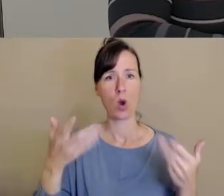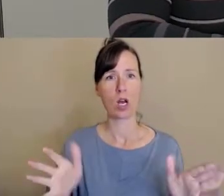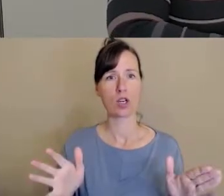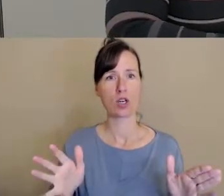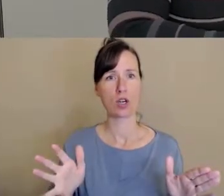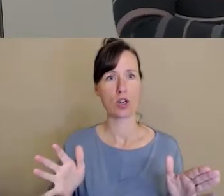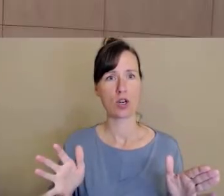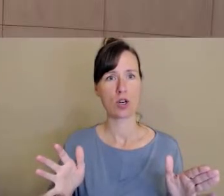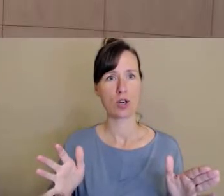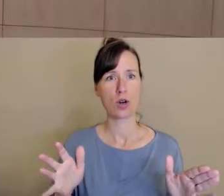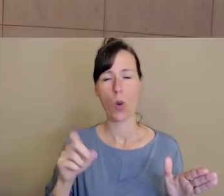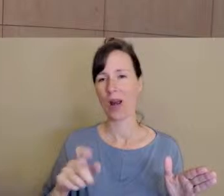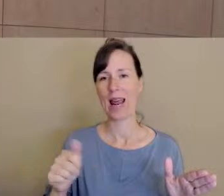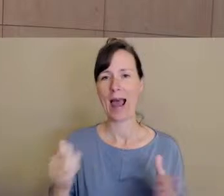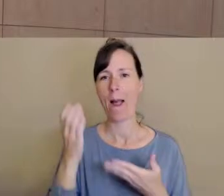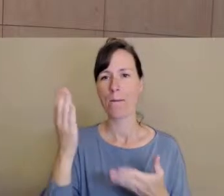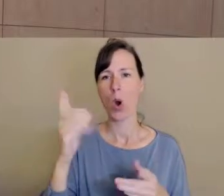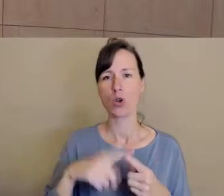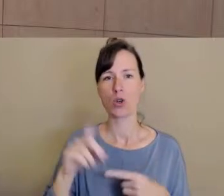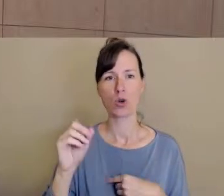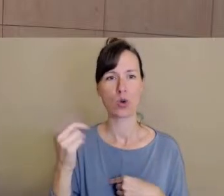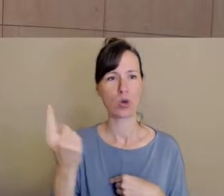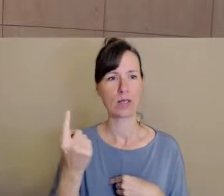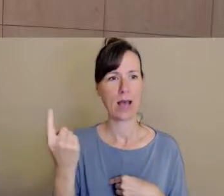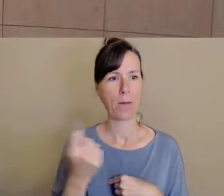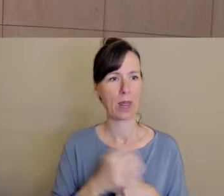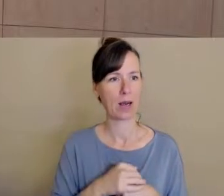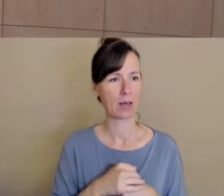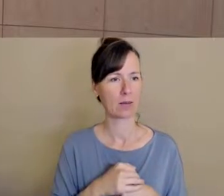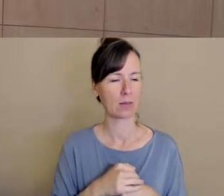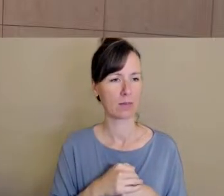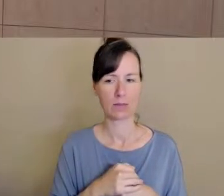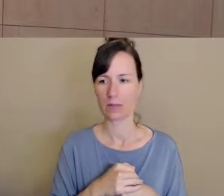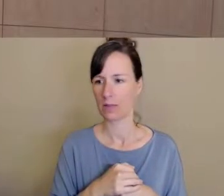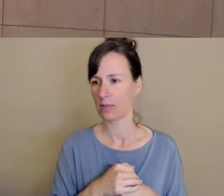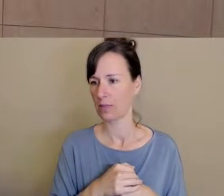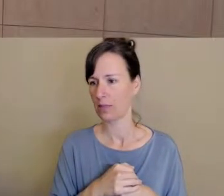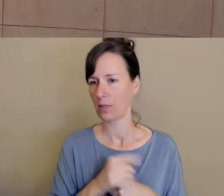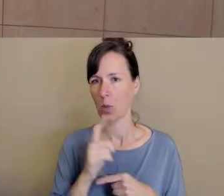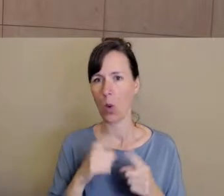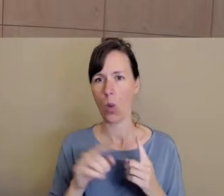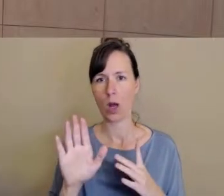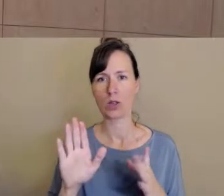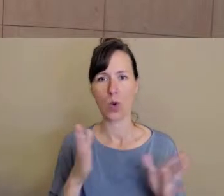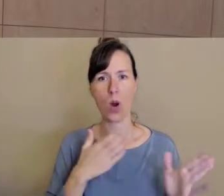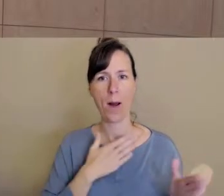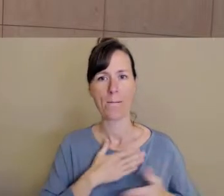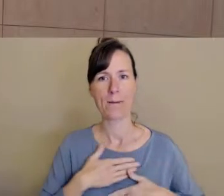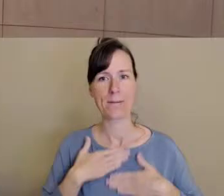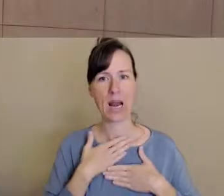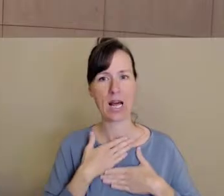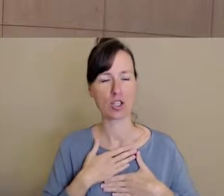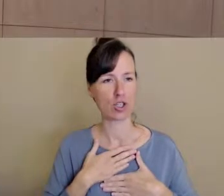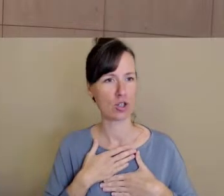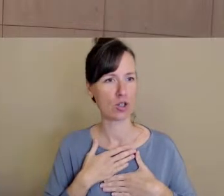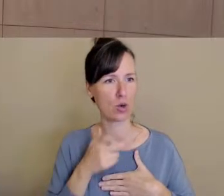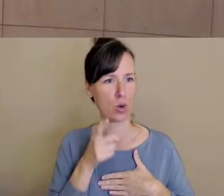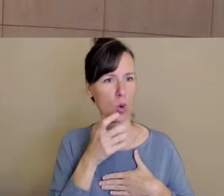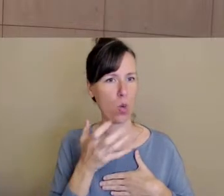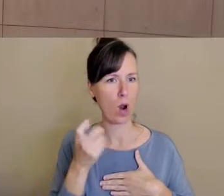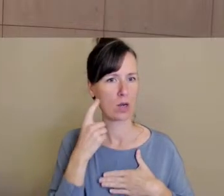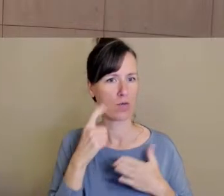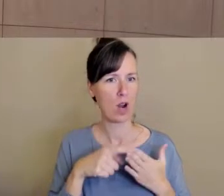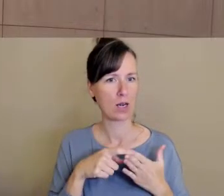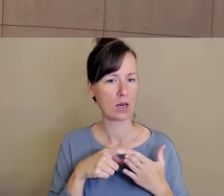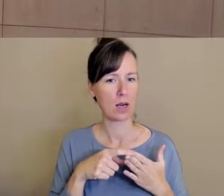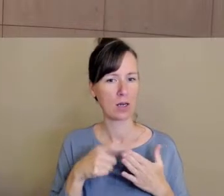we need a motion to do something. Are you adjourning, or are you, what is your pleasure? Who would like to be recognized? I would like